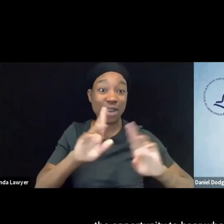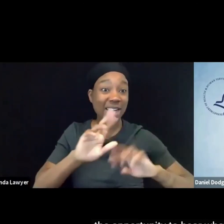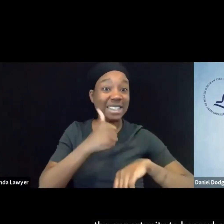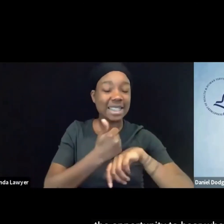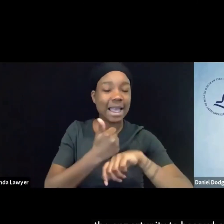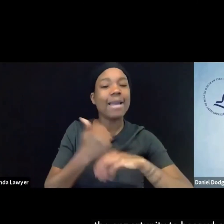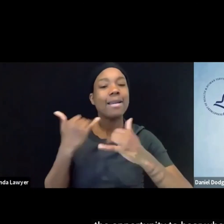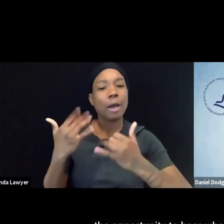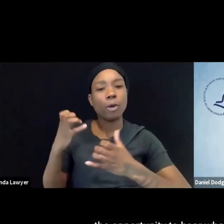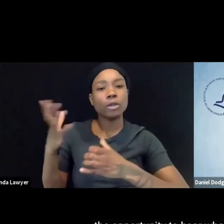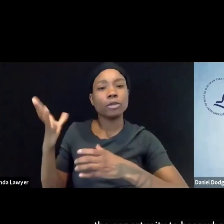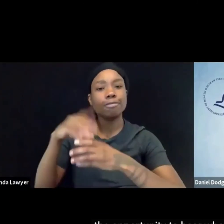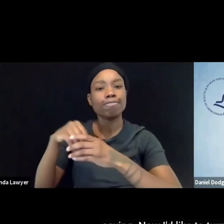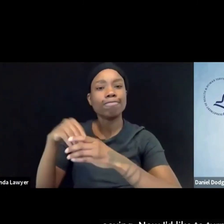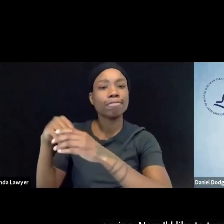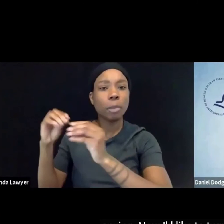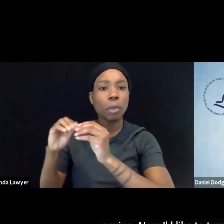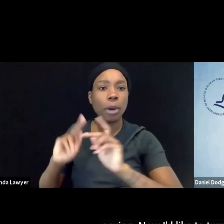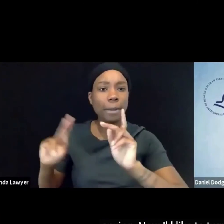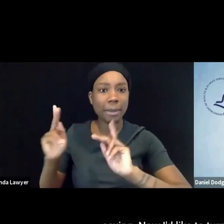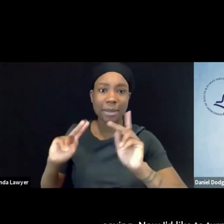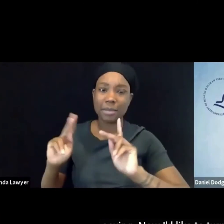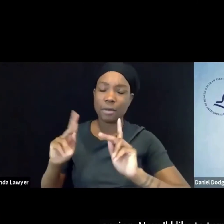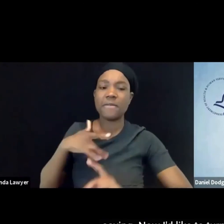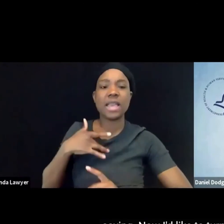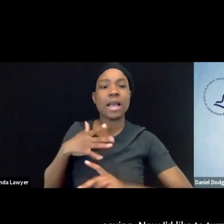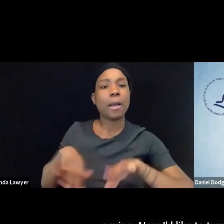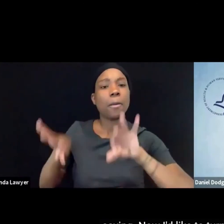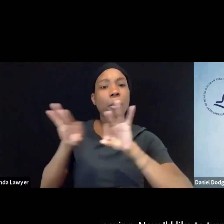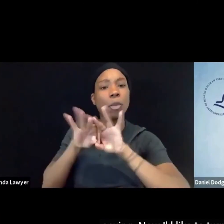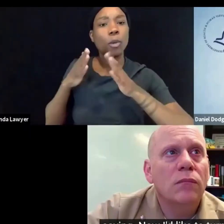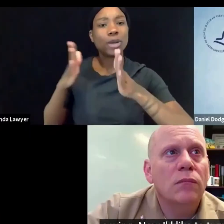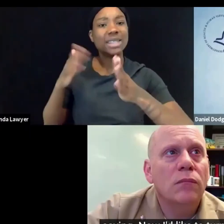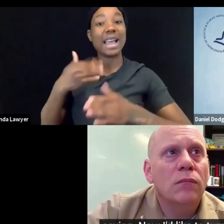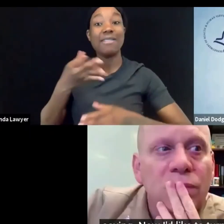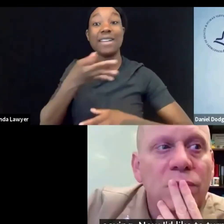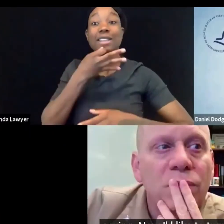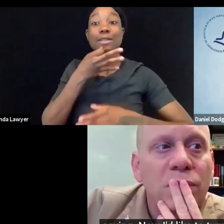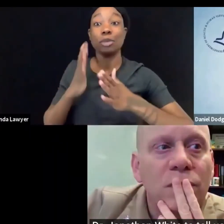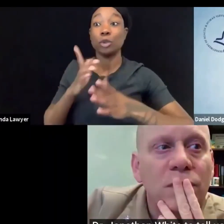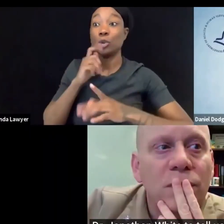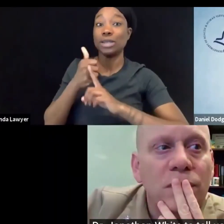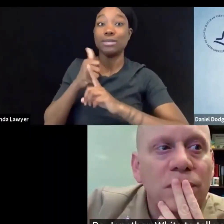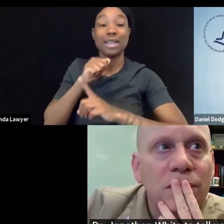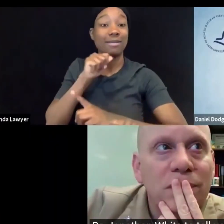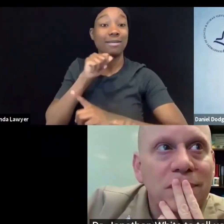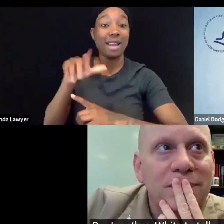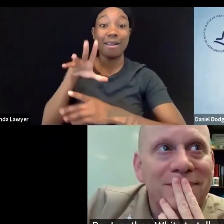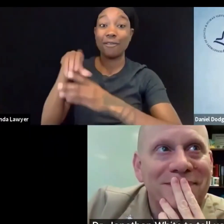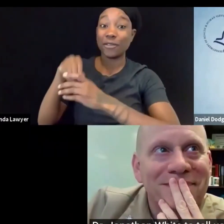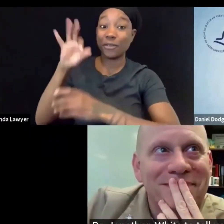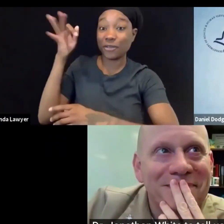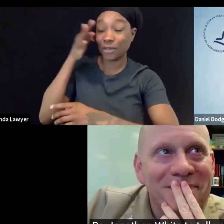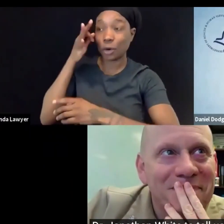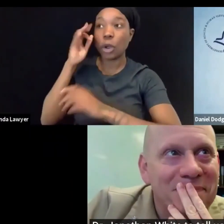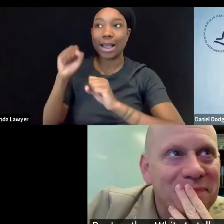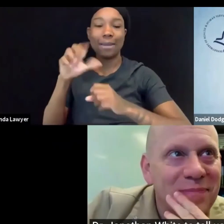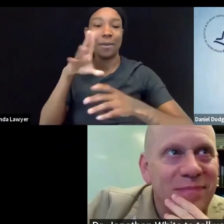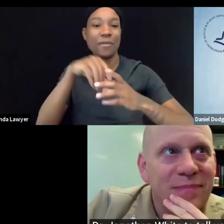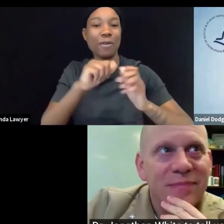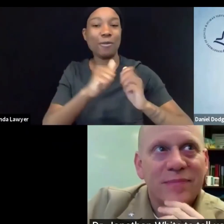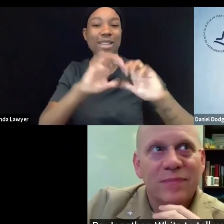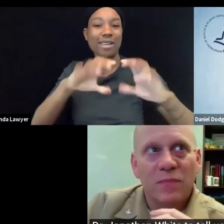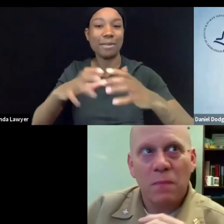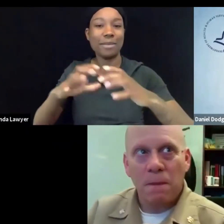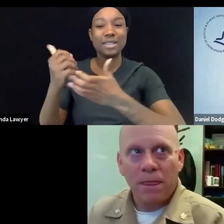the opportunity to hear what experts in the field are saying. And now I'd like to turn the mic over to Commander Dr. Jonathan White to tell us a little bit about